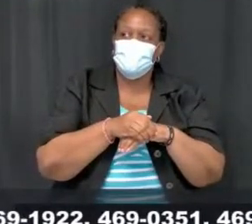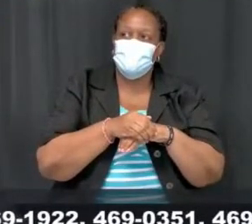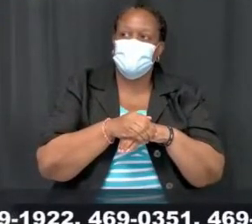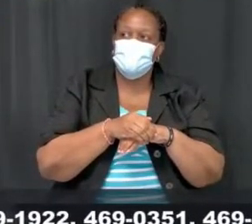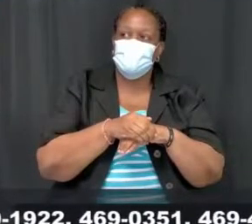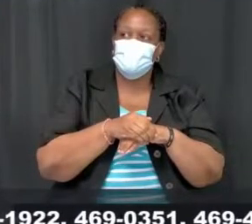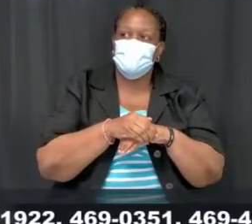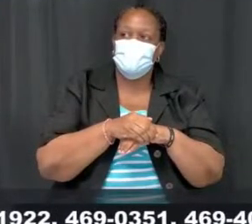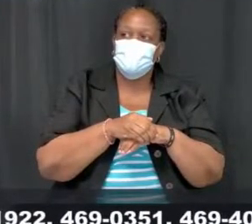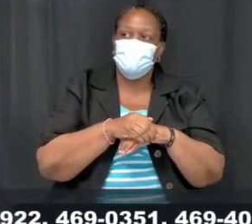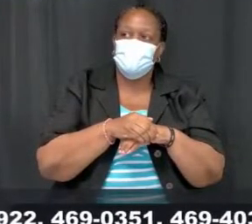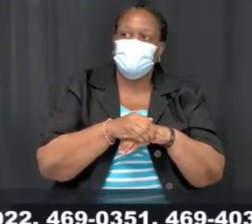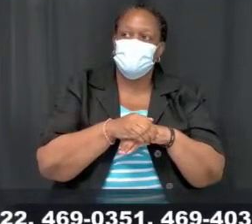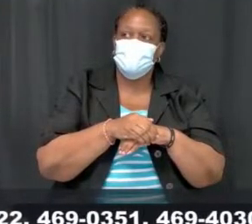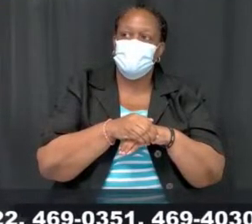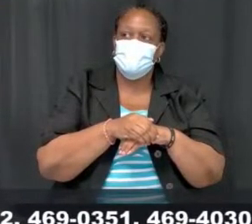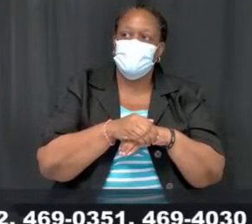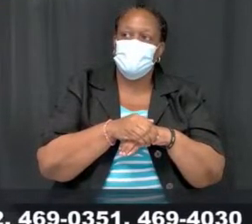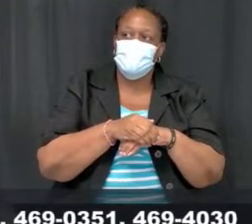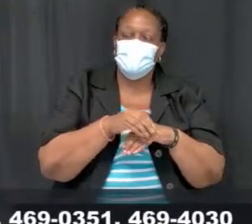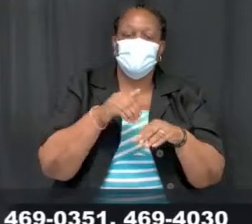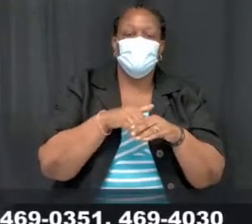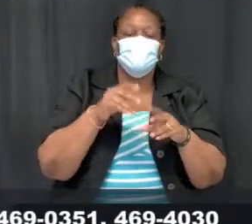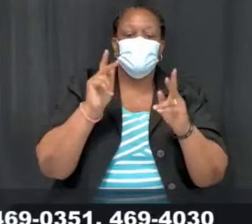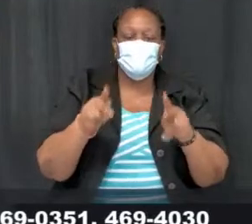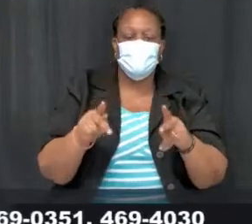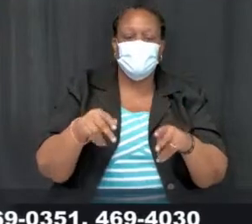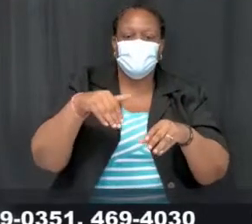United Kingdom will be lifted.